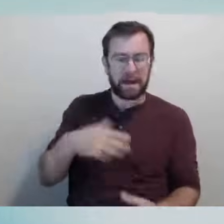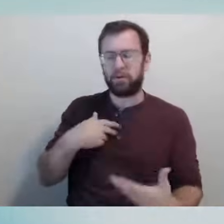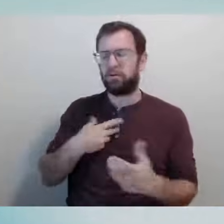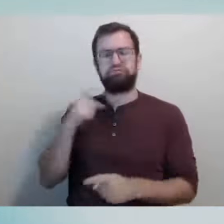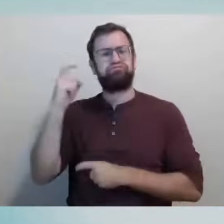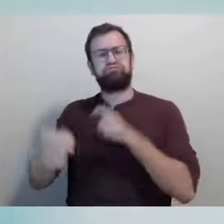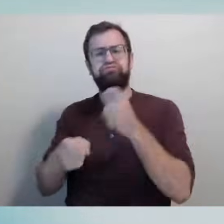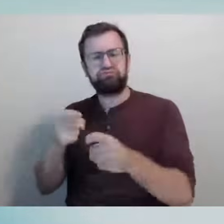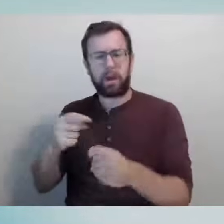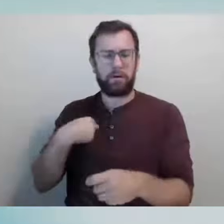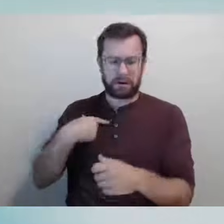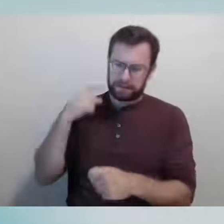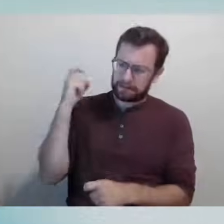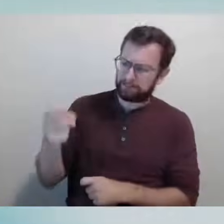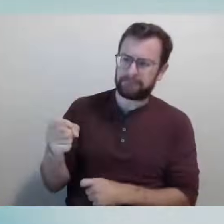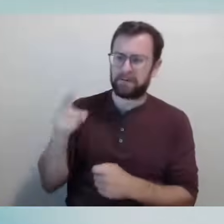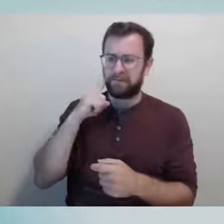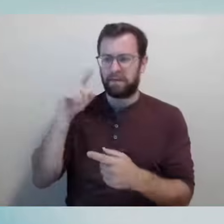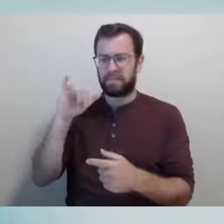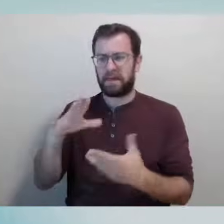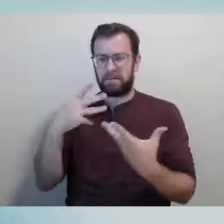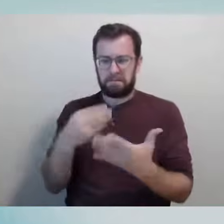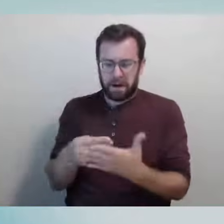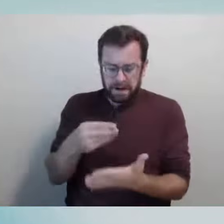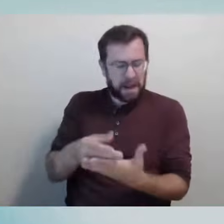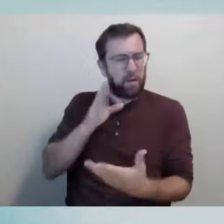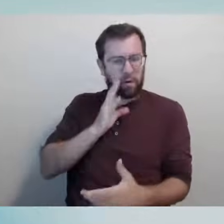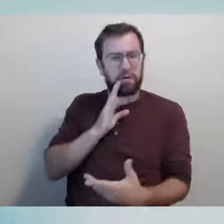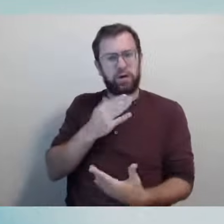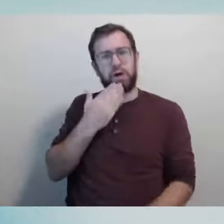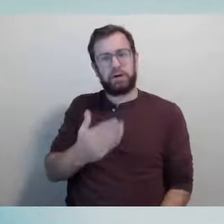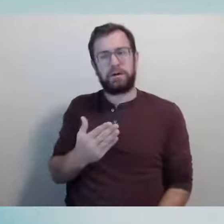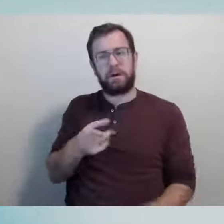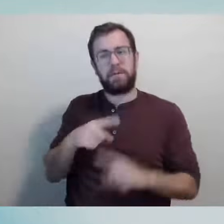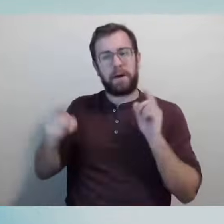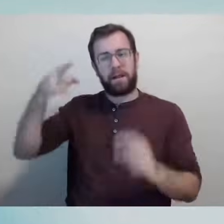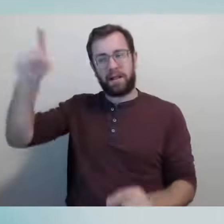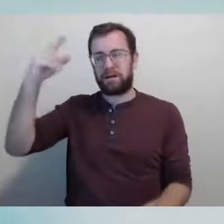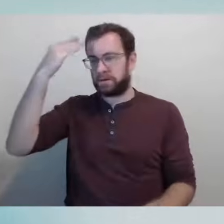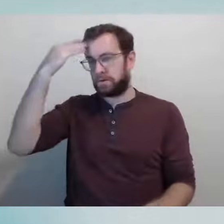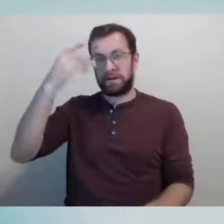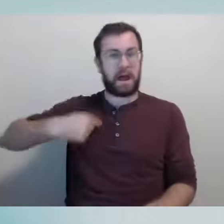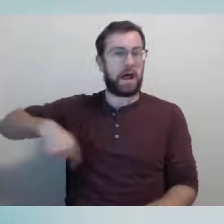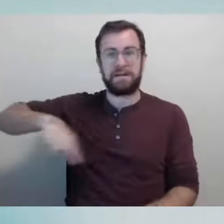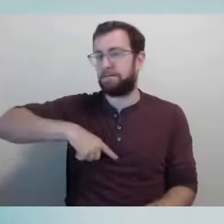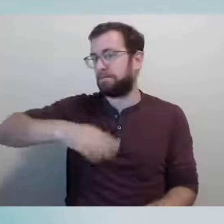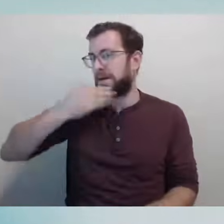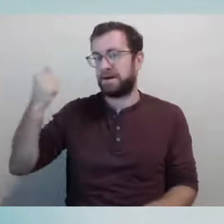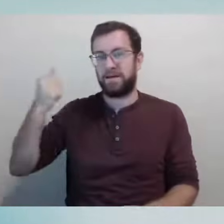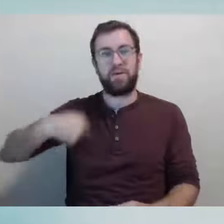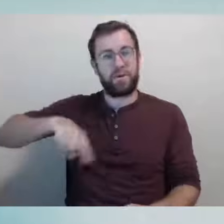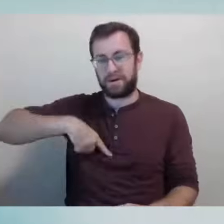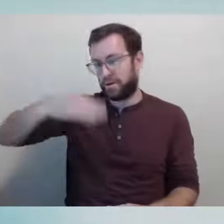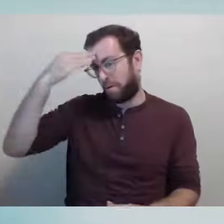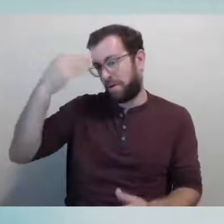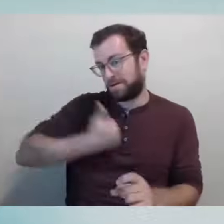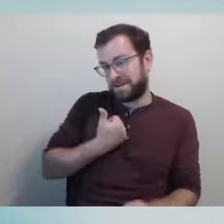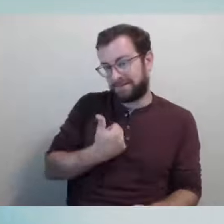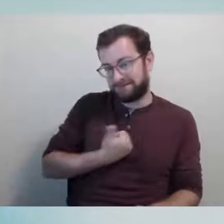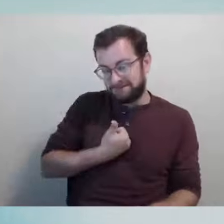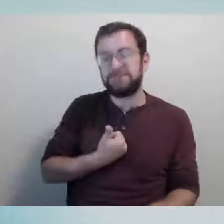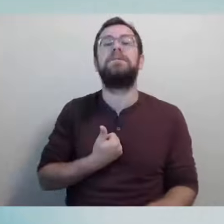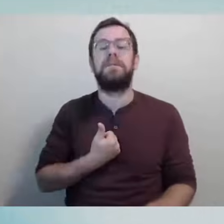I'll give. I'll do good things with that wealth. But Allah knows us better than we know ourselves. May Allah Azza wa Jal give us